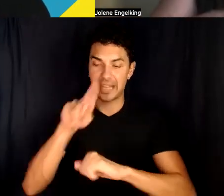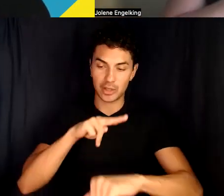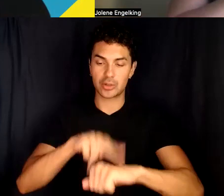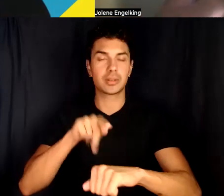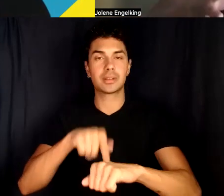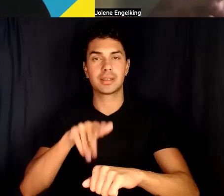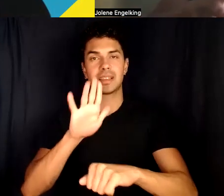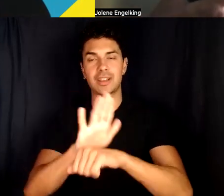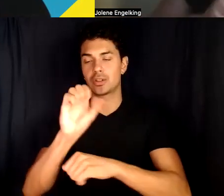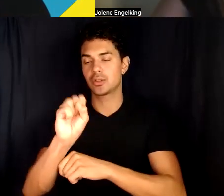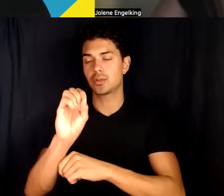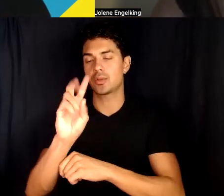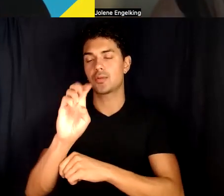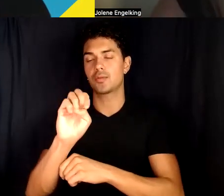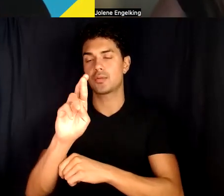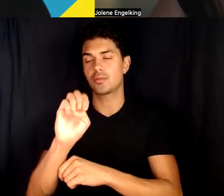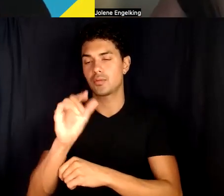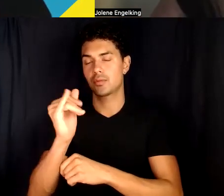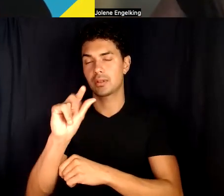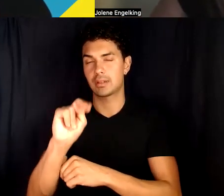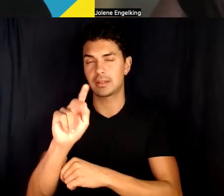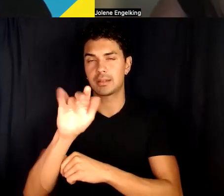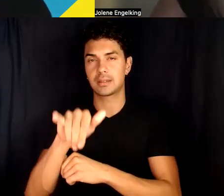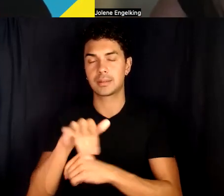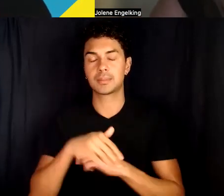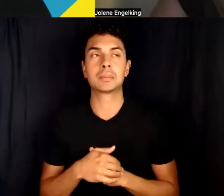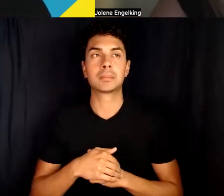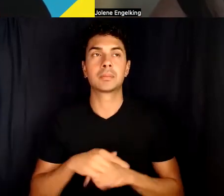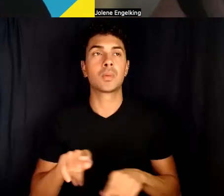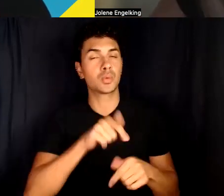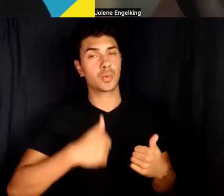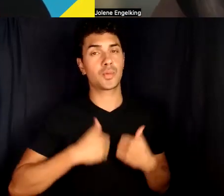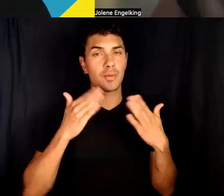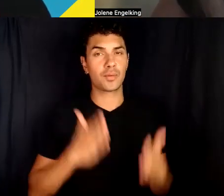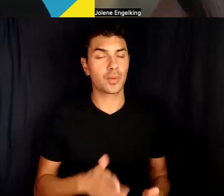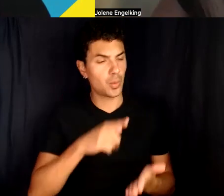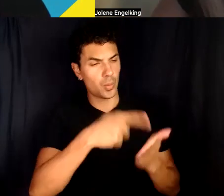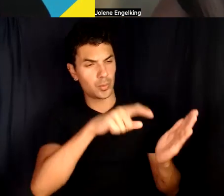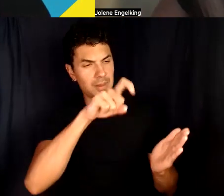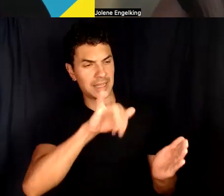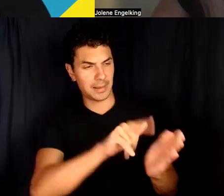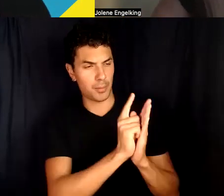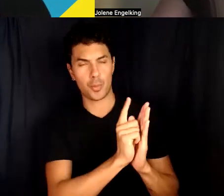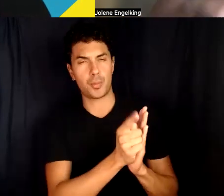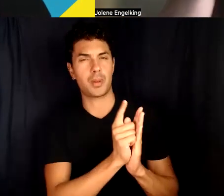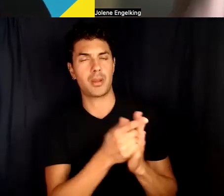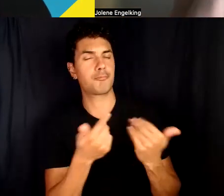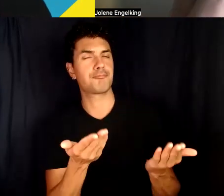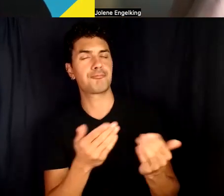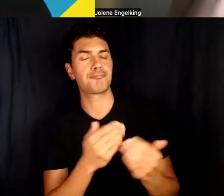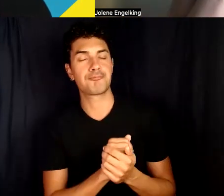while also, making sure that we're paying attention to what survivors are really needing in that moment. And so,